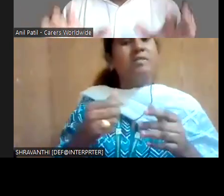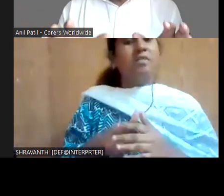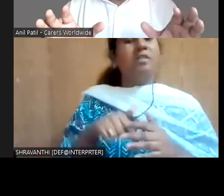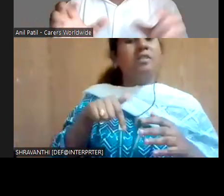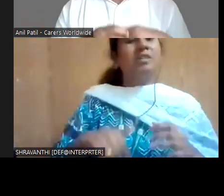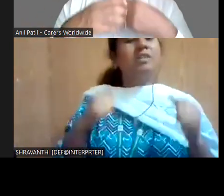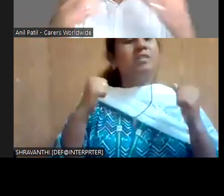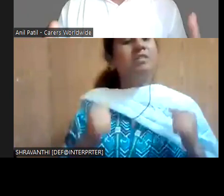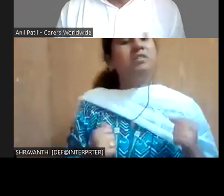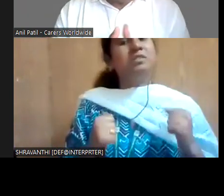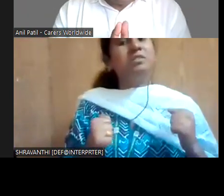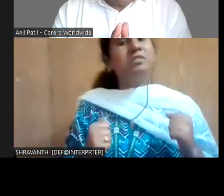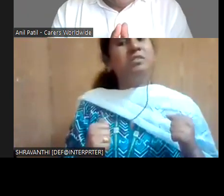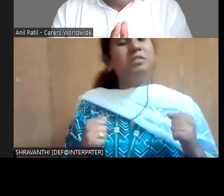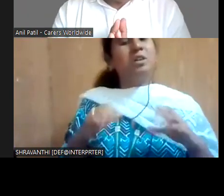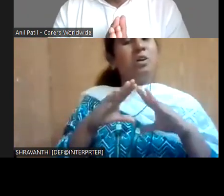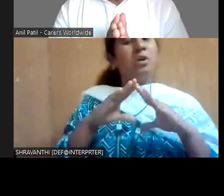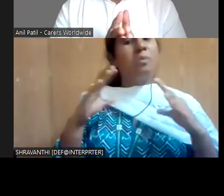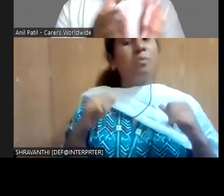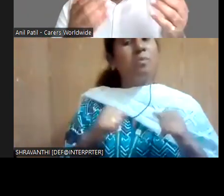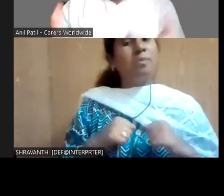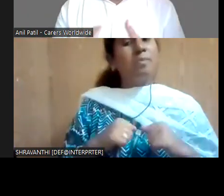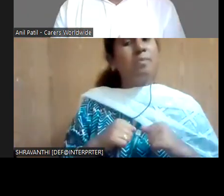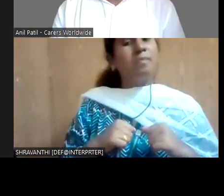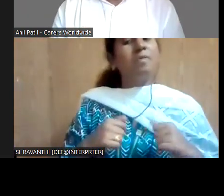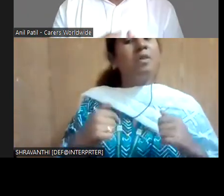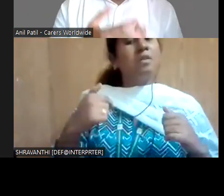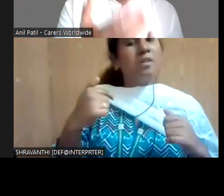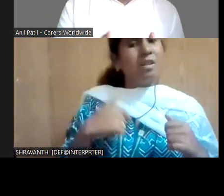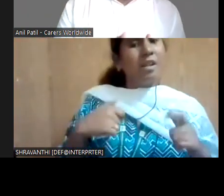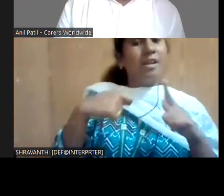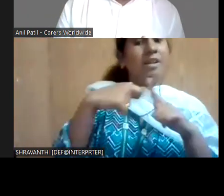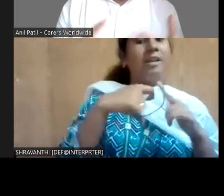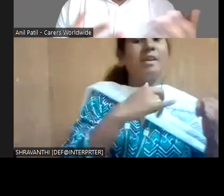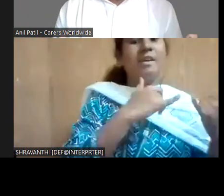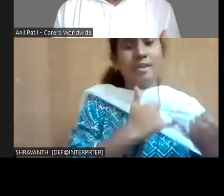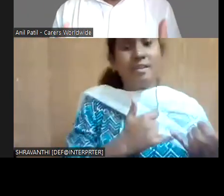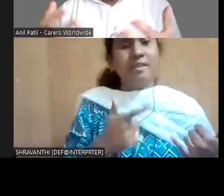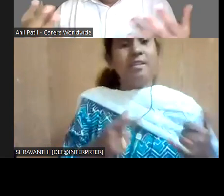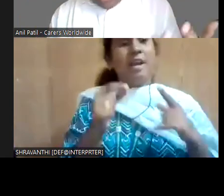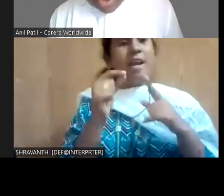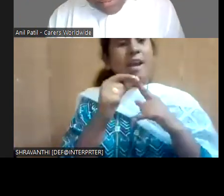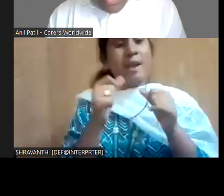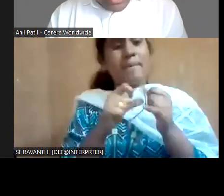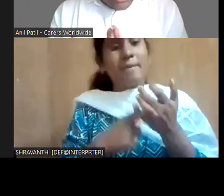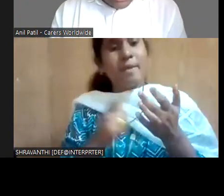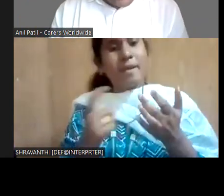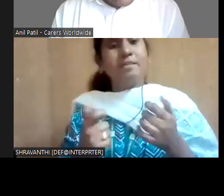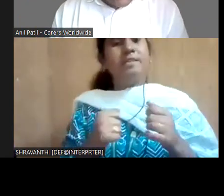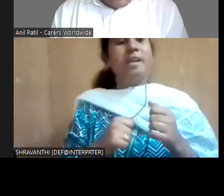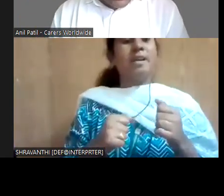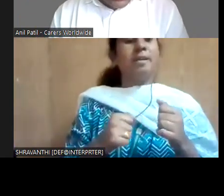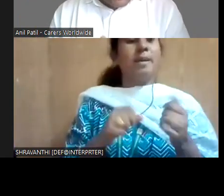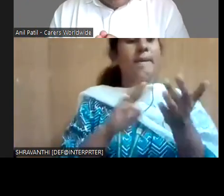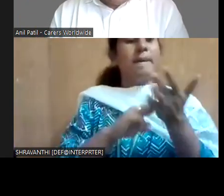on a bubble. We don't know when that bubble is going to burst. So like Krishna and Prachi and Madhusudhan and everybody and